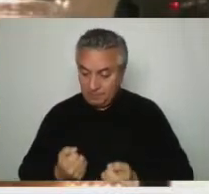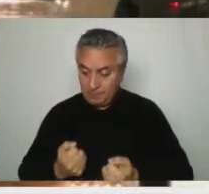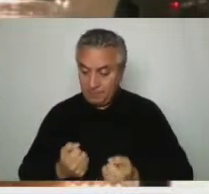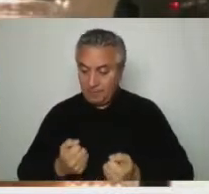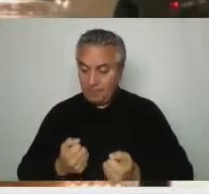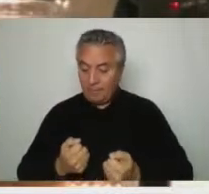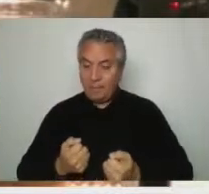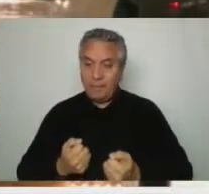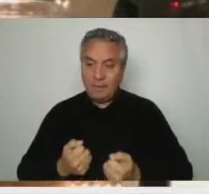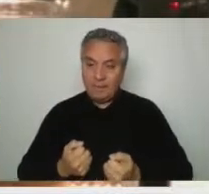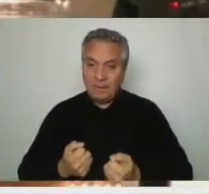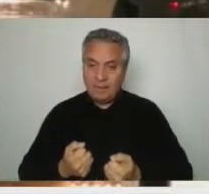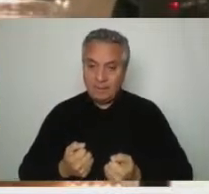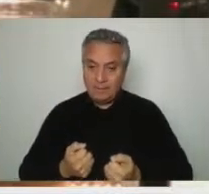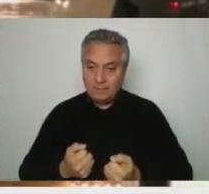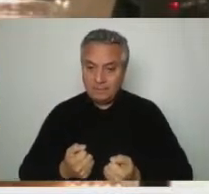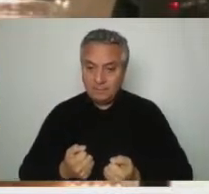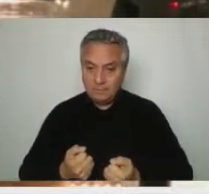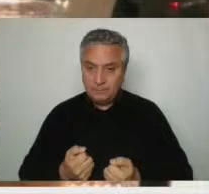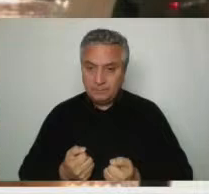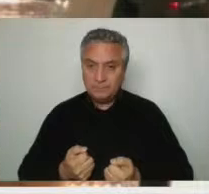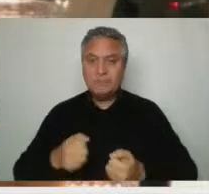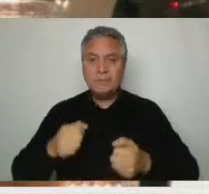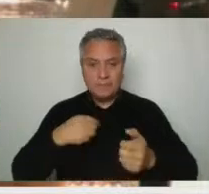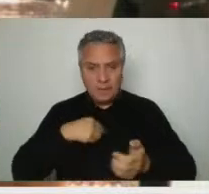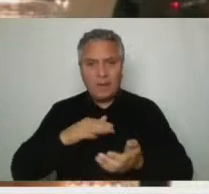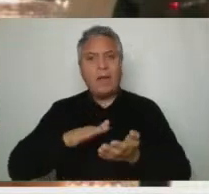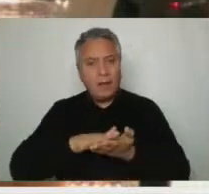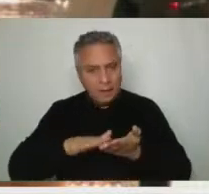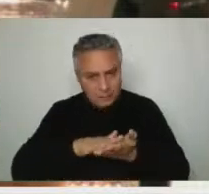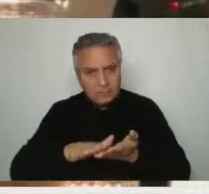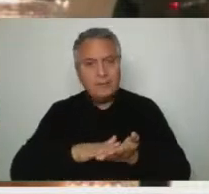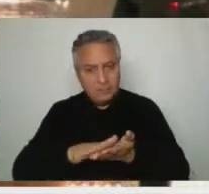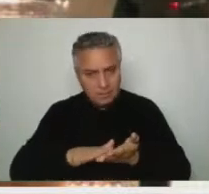We have examples